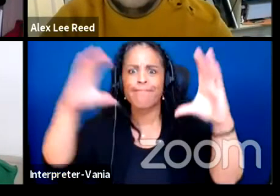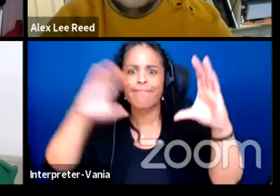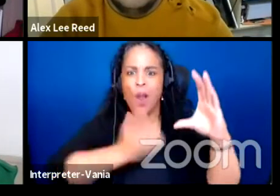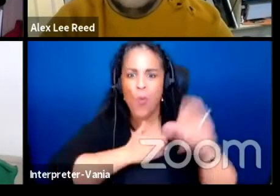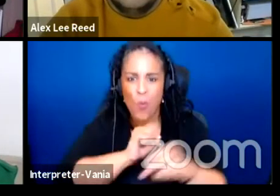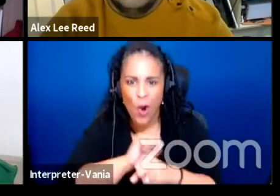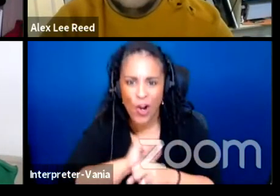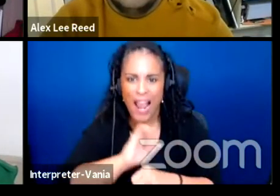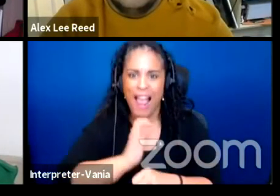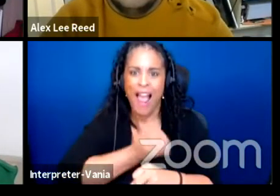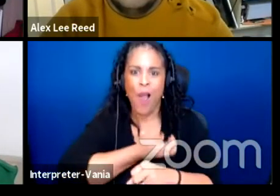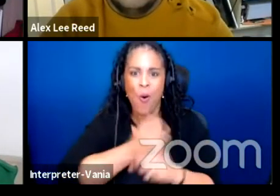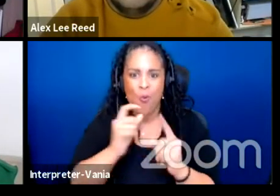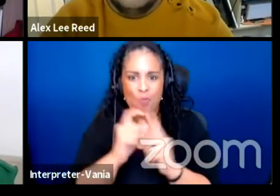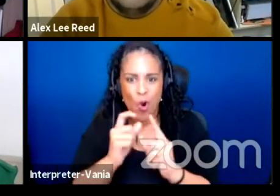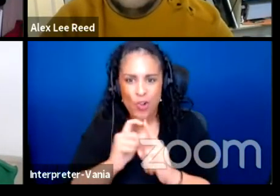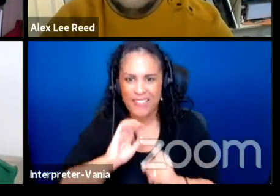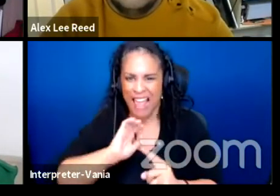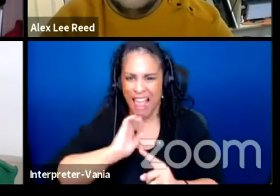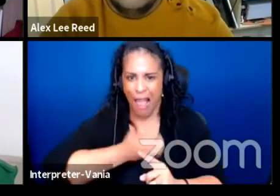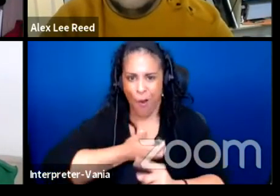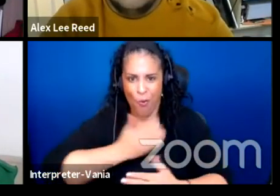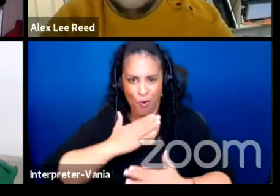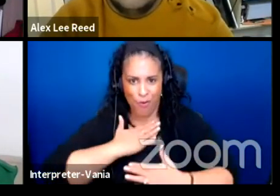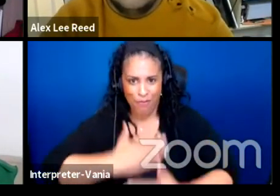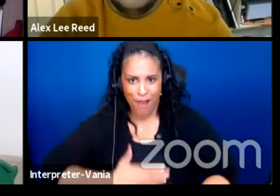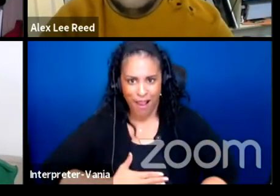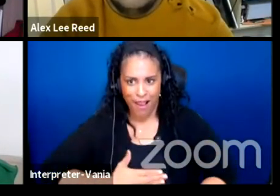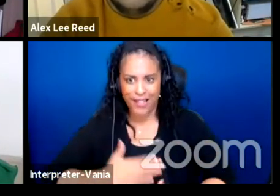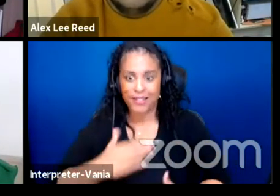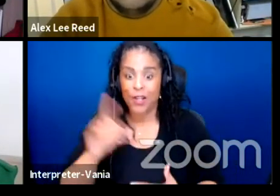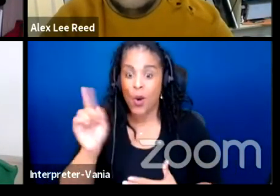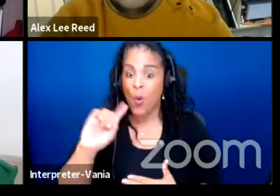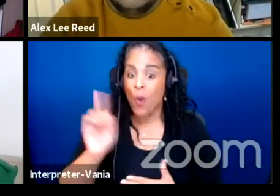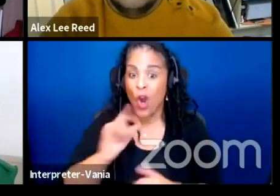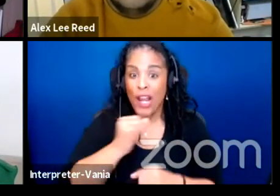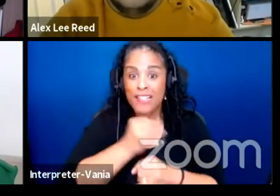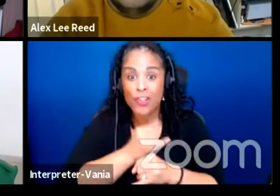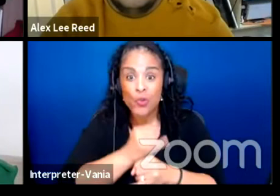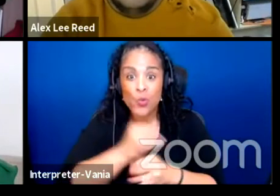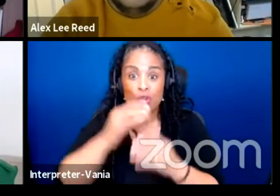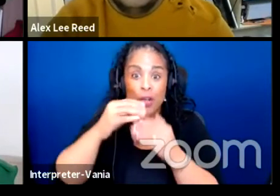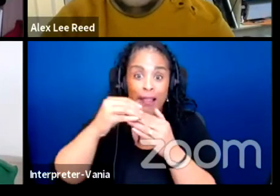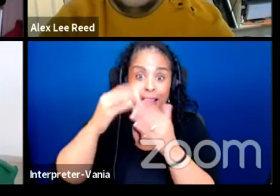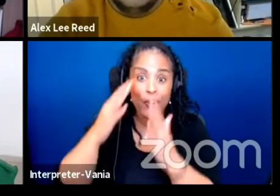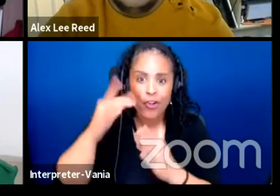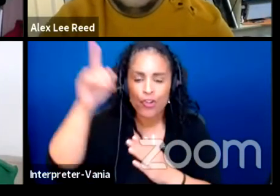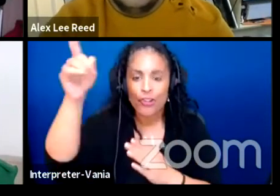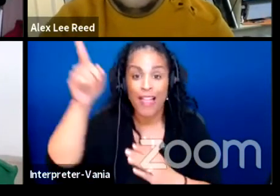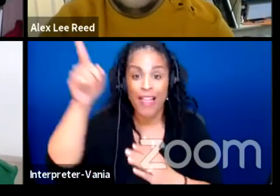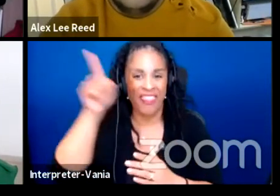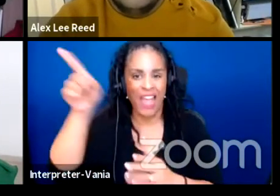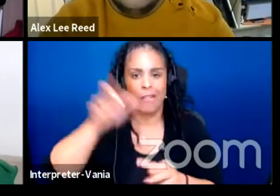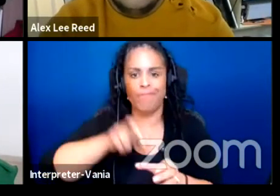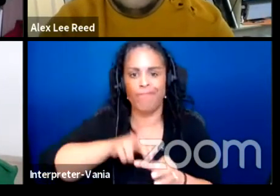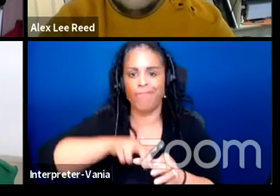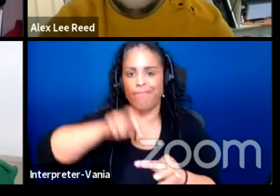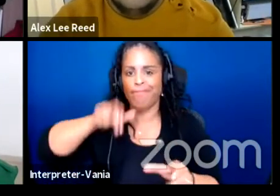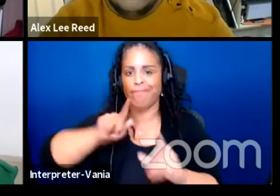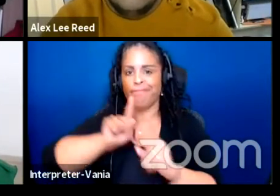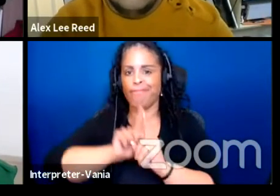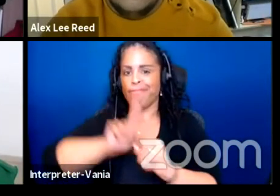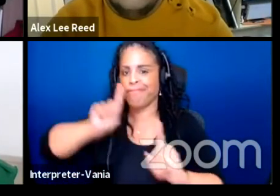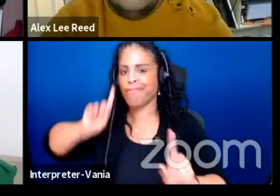in our bodies. It's where institutional leaders step aside and share the